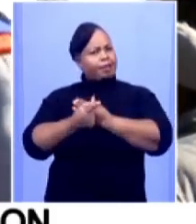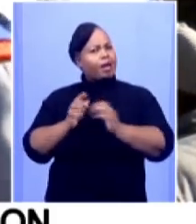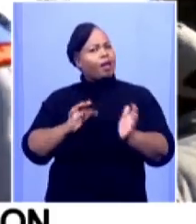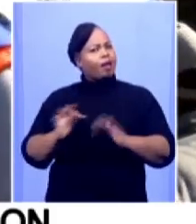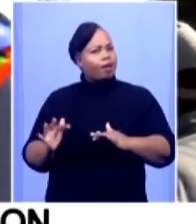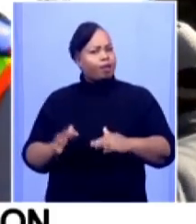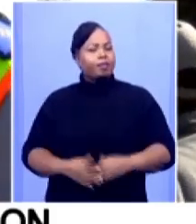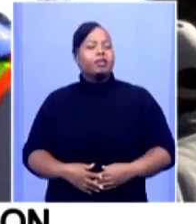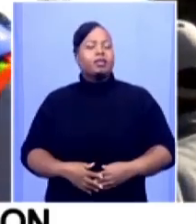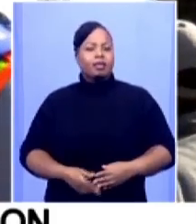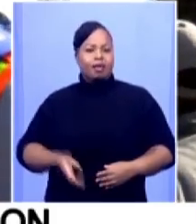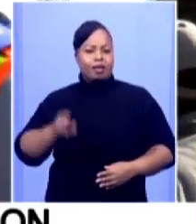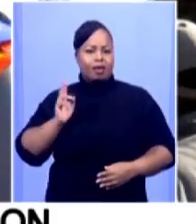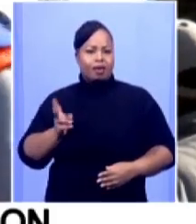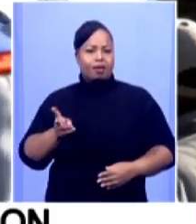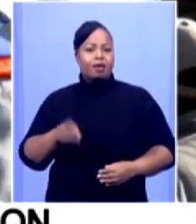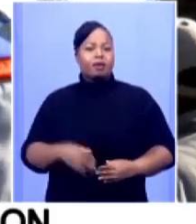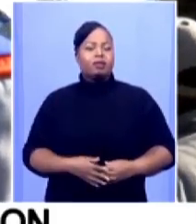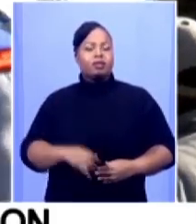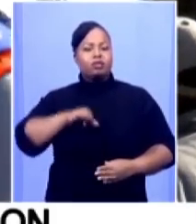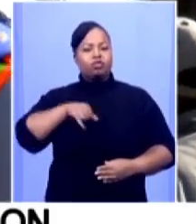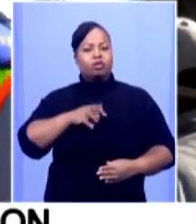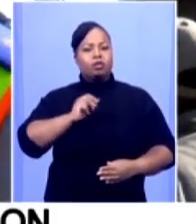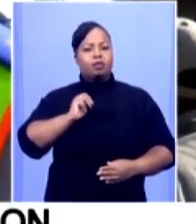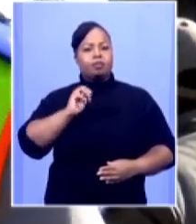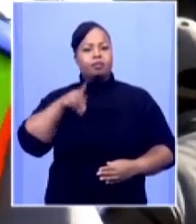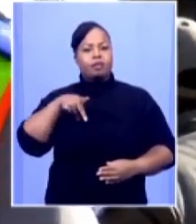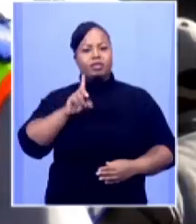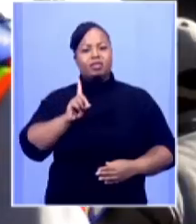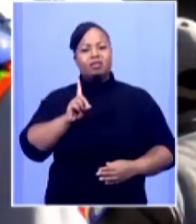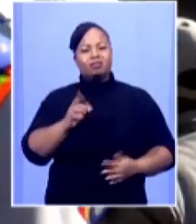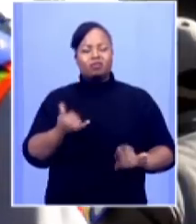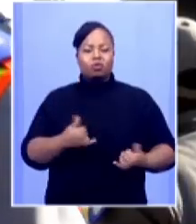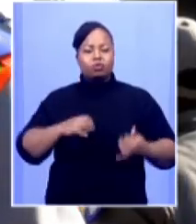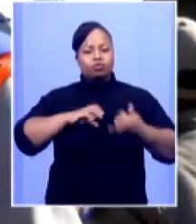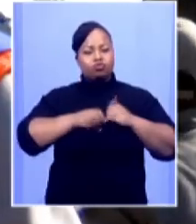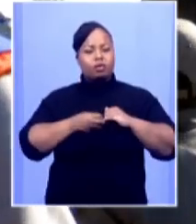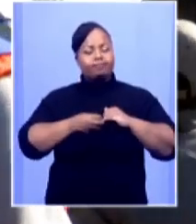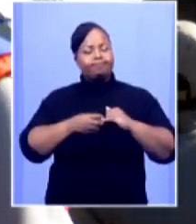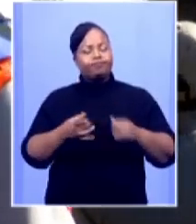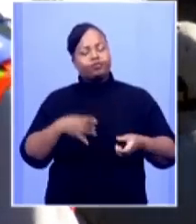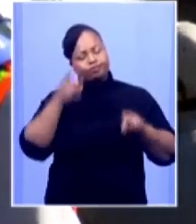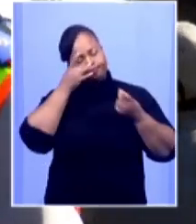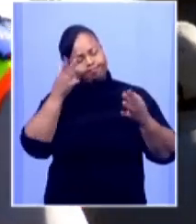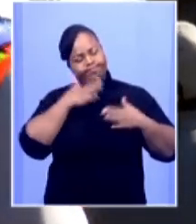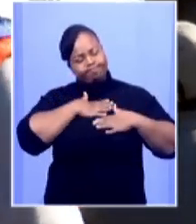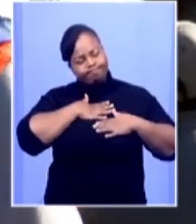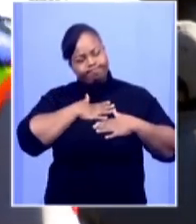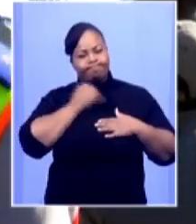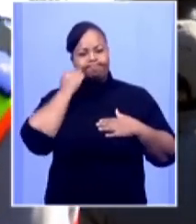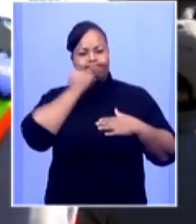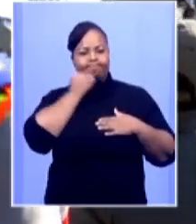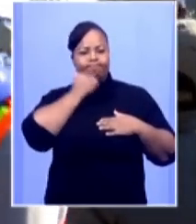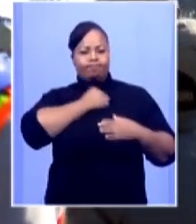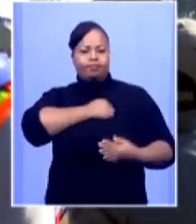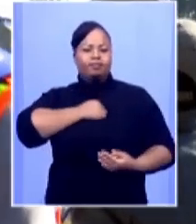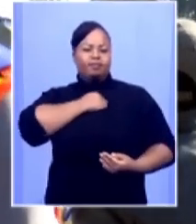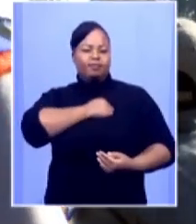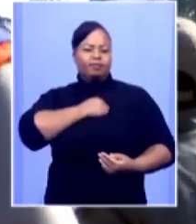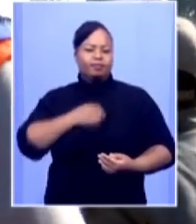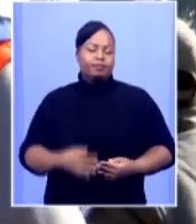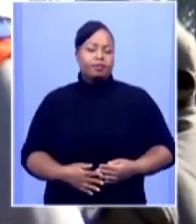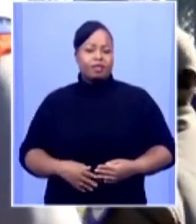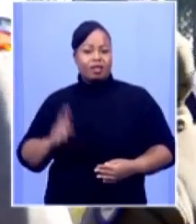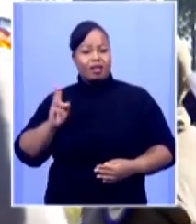the TMPD, we are here closing, and again also we are sending a message of condolences. Again,